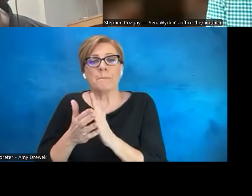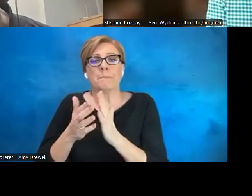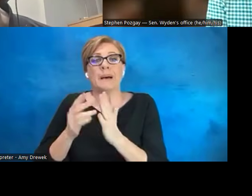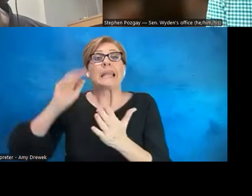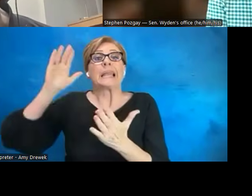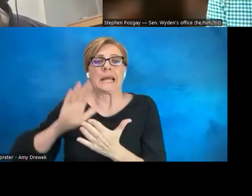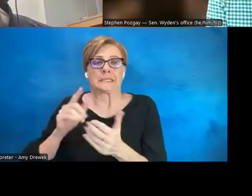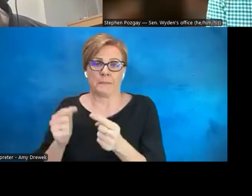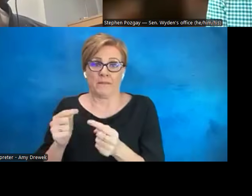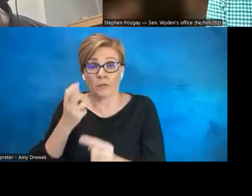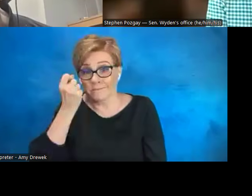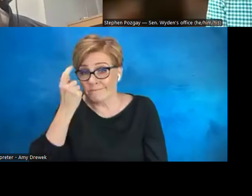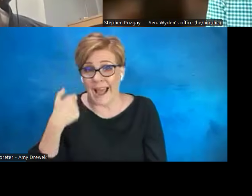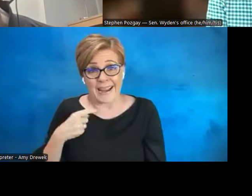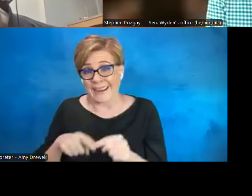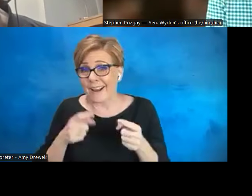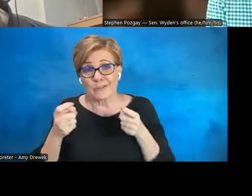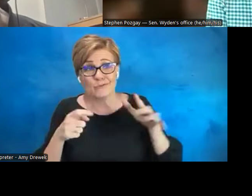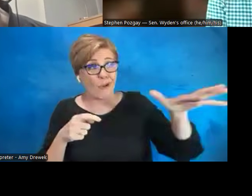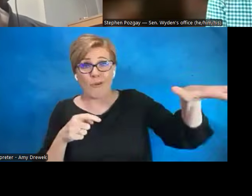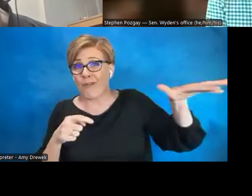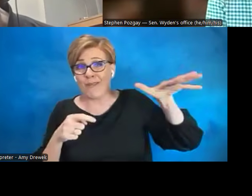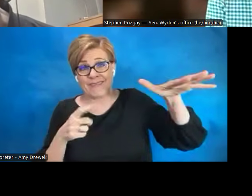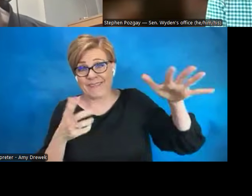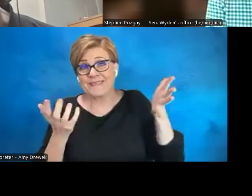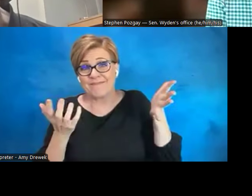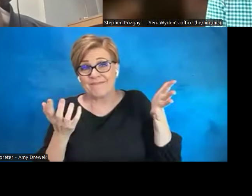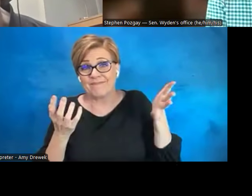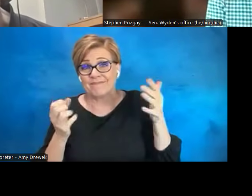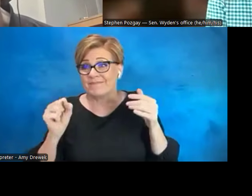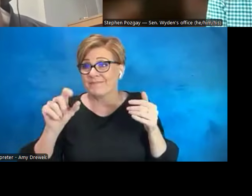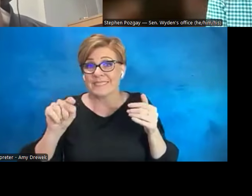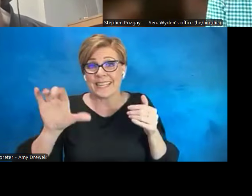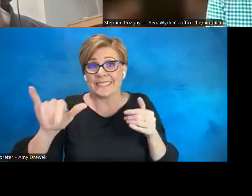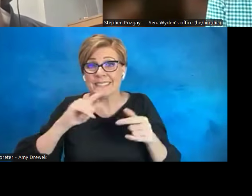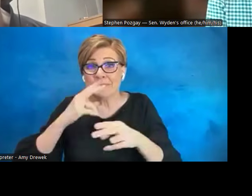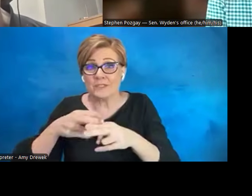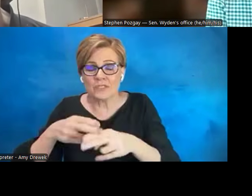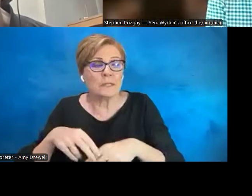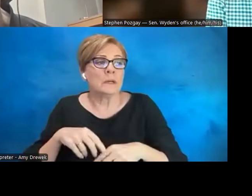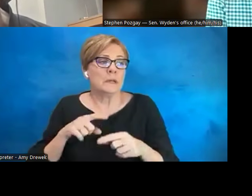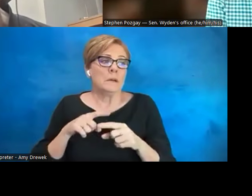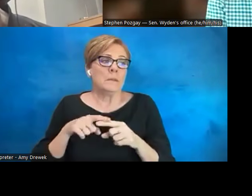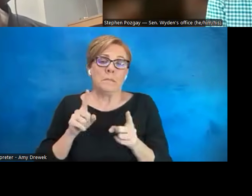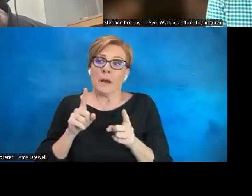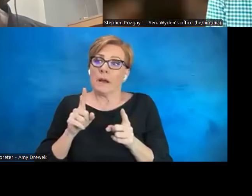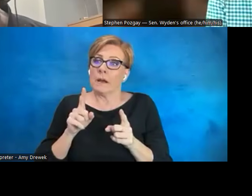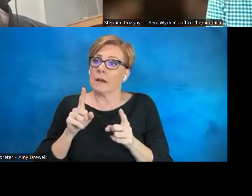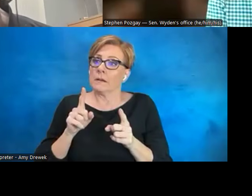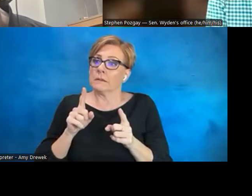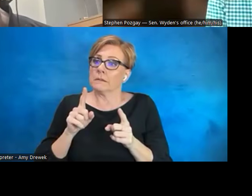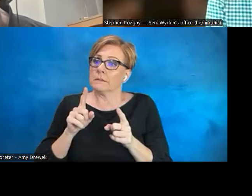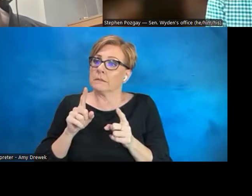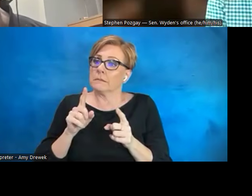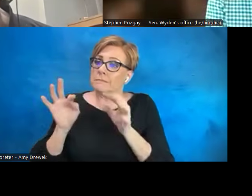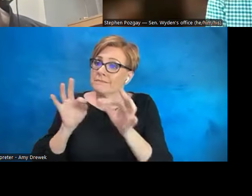control over all of it, as Stacy said, but that you can kind of lay some of the burden of this process